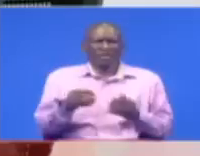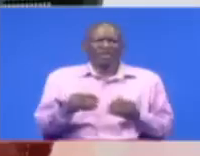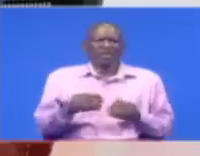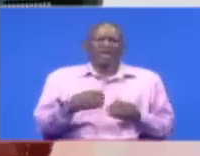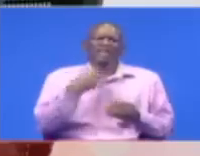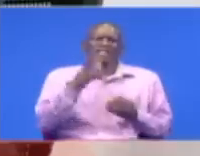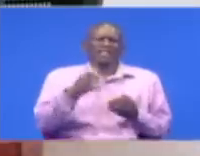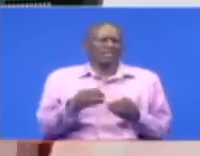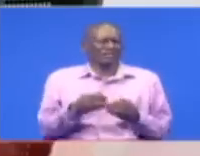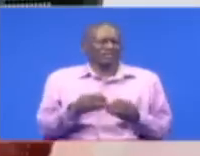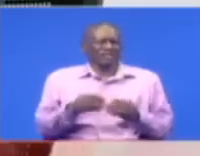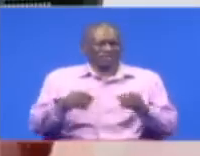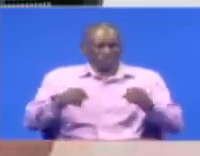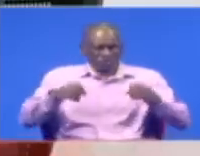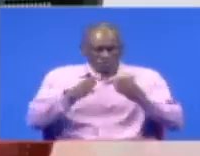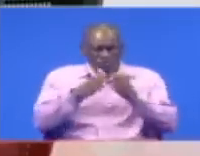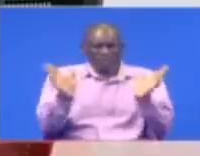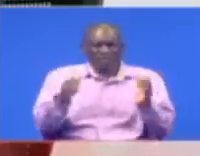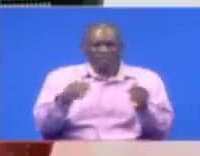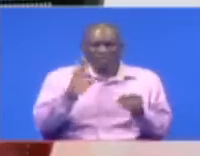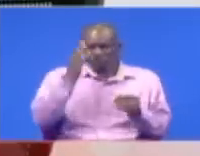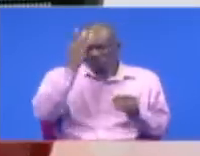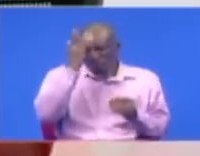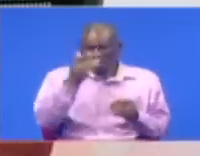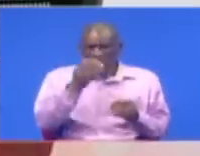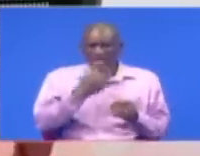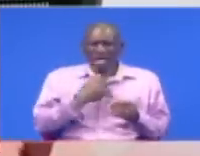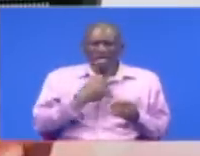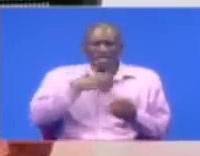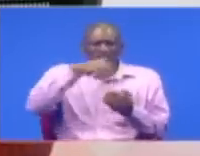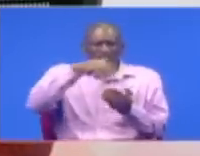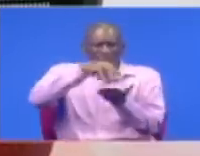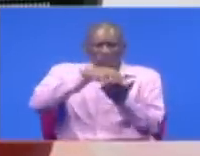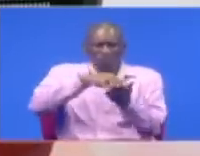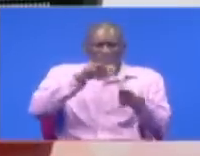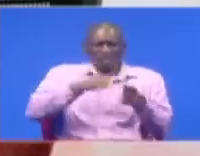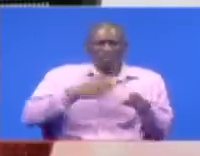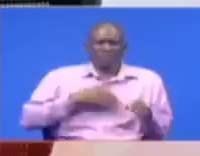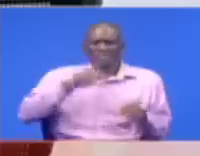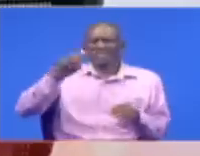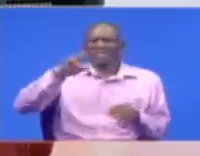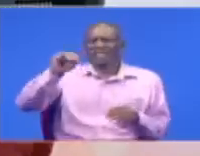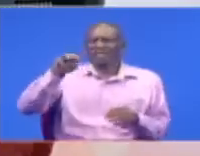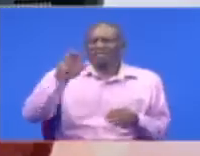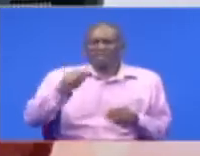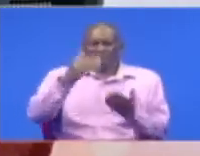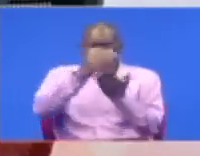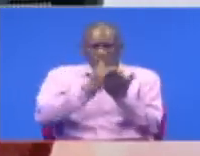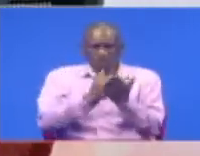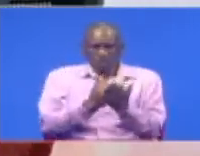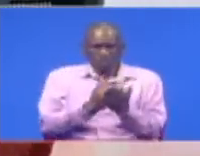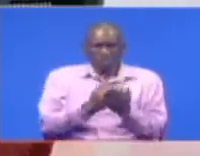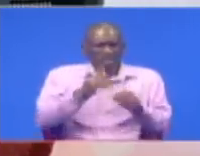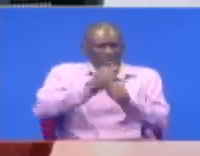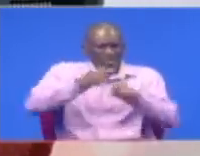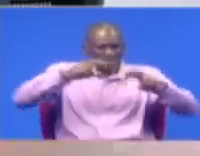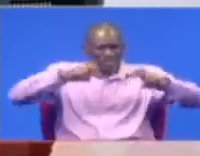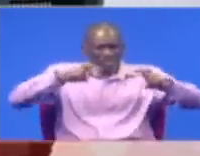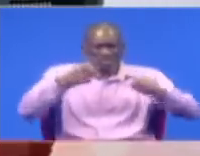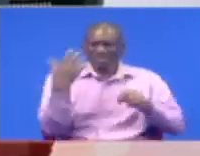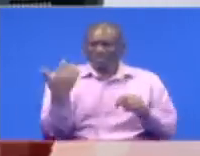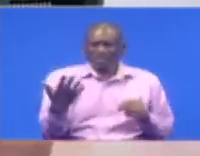in flattery, because I have had the occasion in my second master's program to do a research